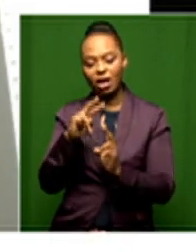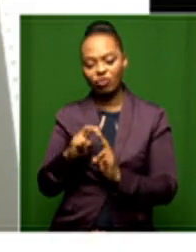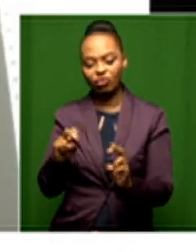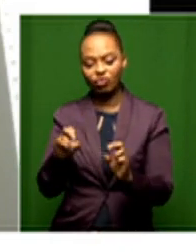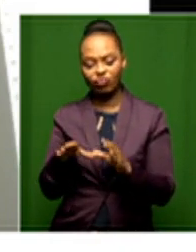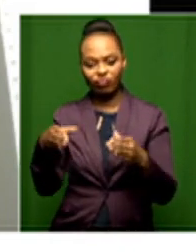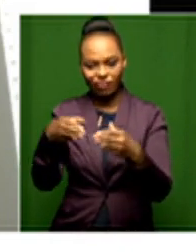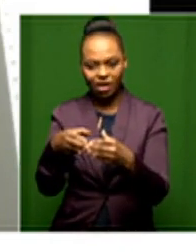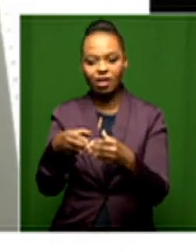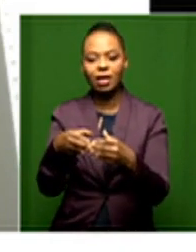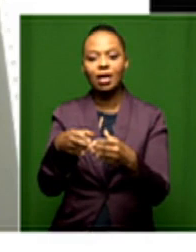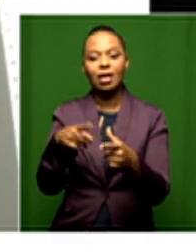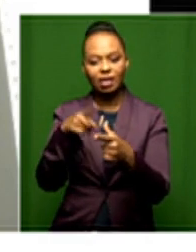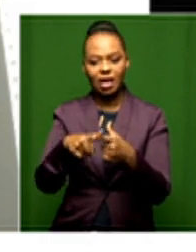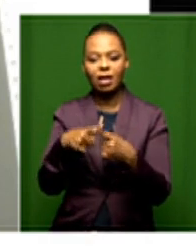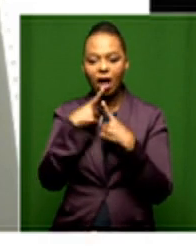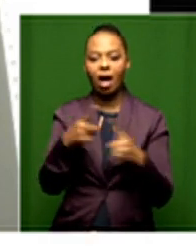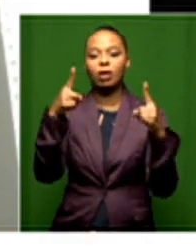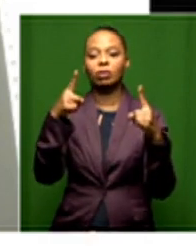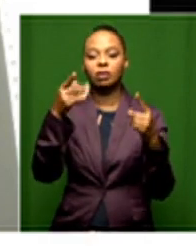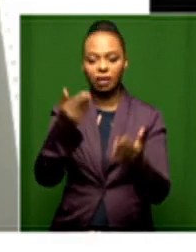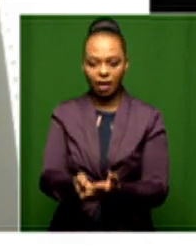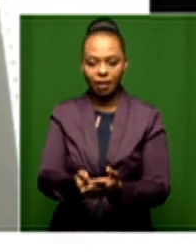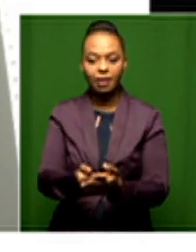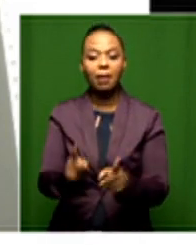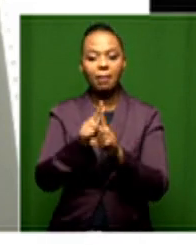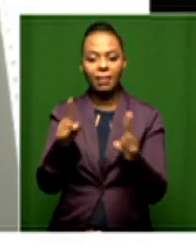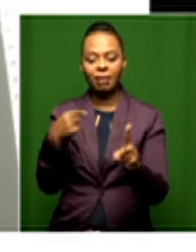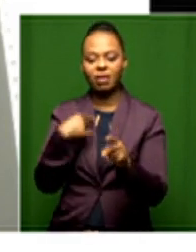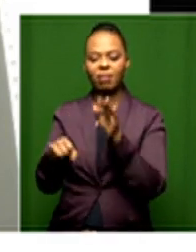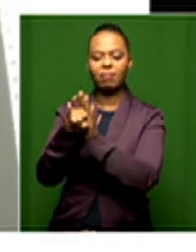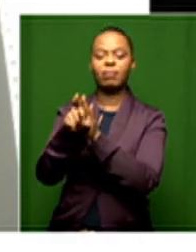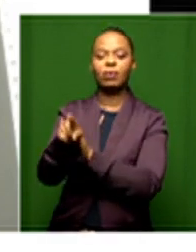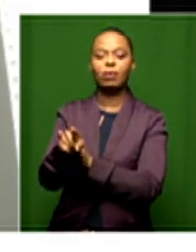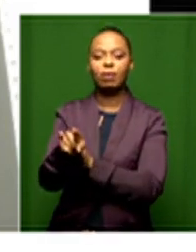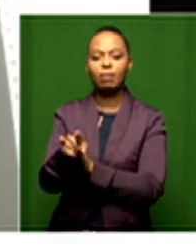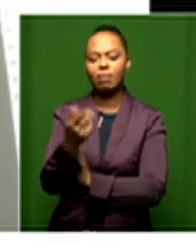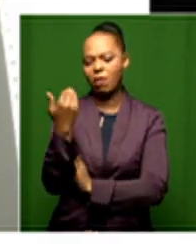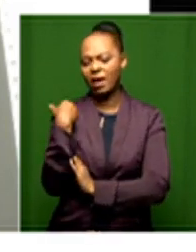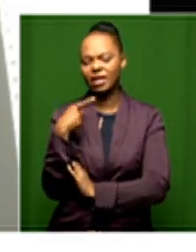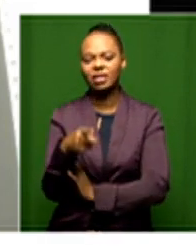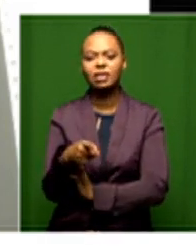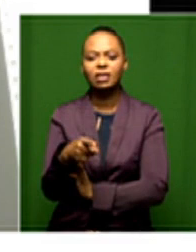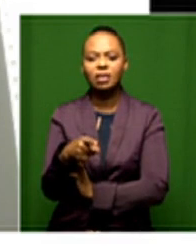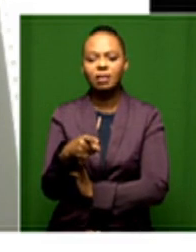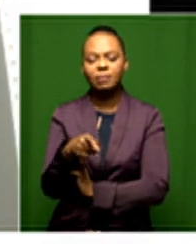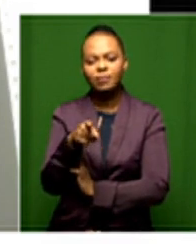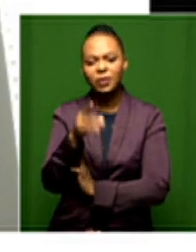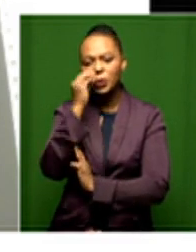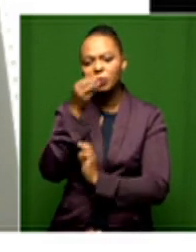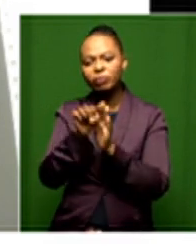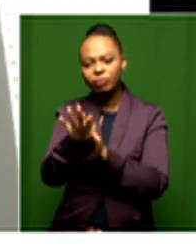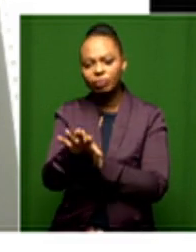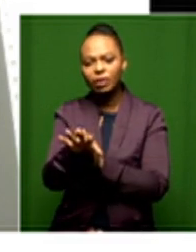panel, and then it would be made public. So what I have noticed in the media yesterday, the narrative was that we